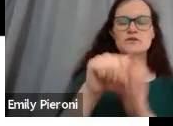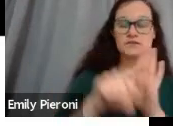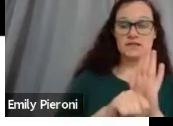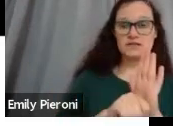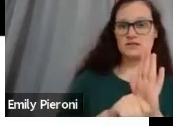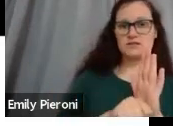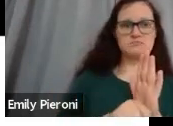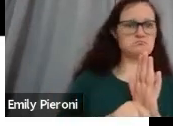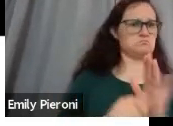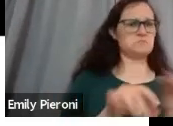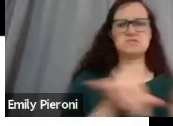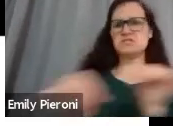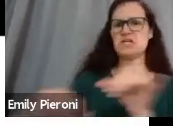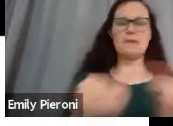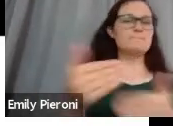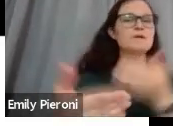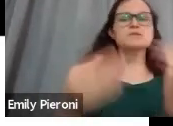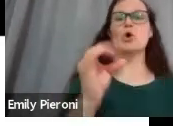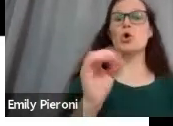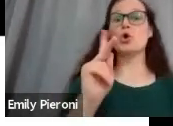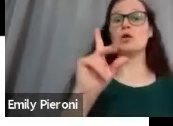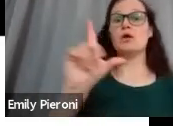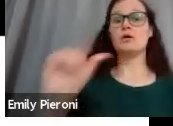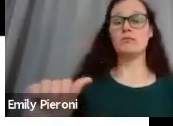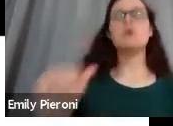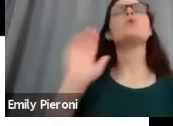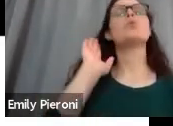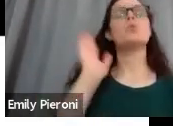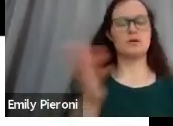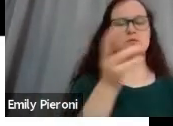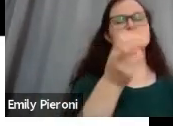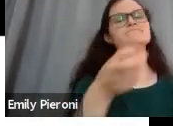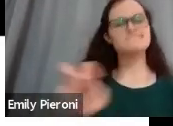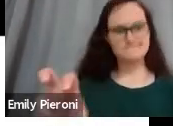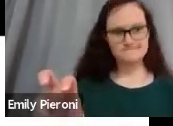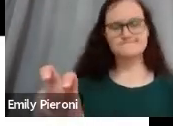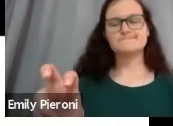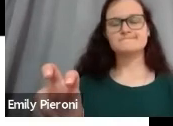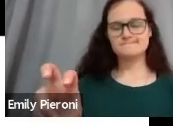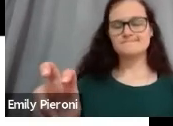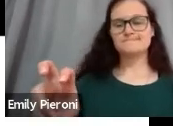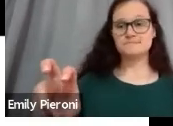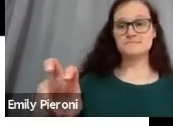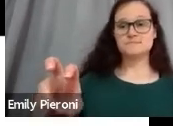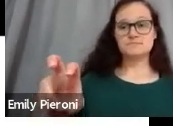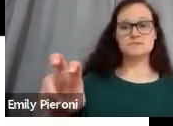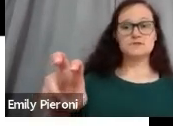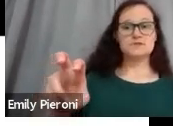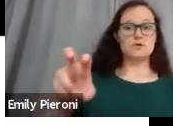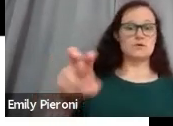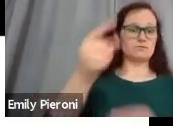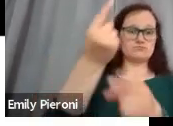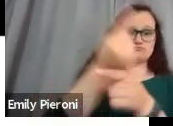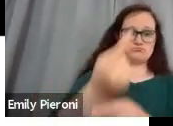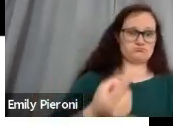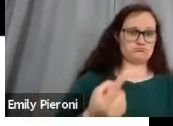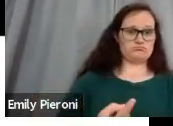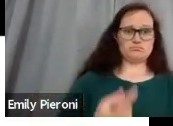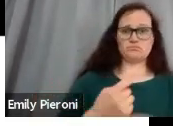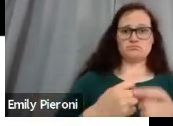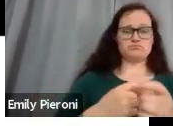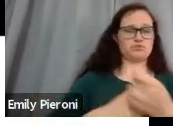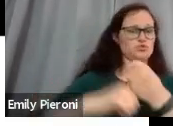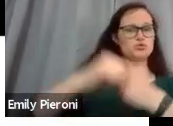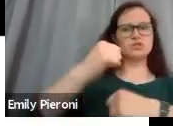same thing. Oklahoma is going to transition to a regulatory structure very similar to what's in New Mexico